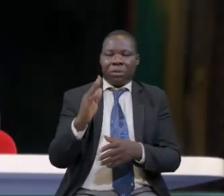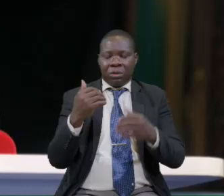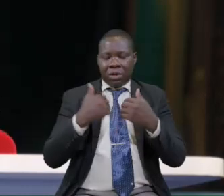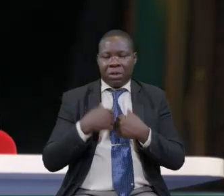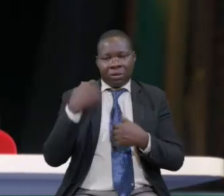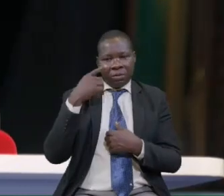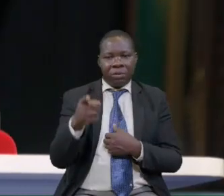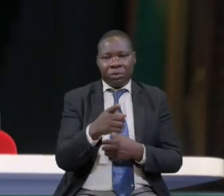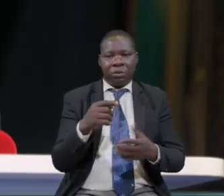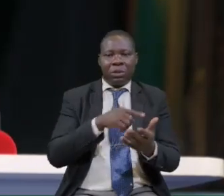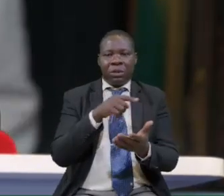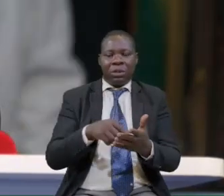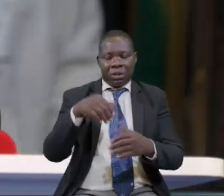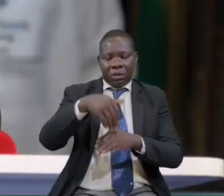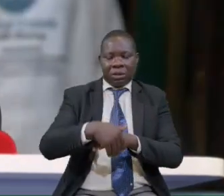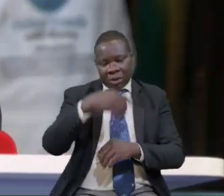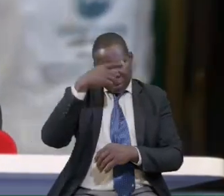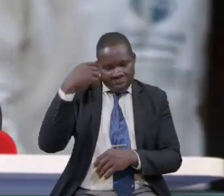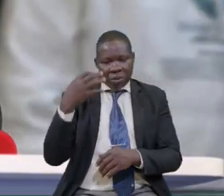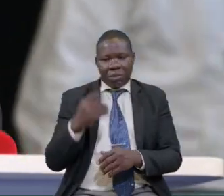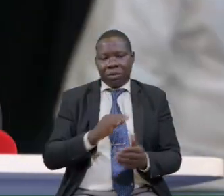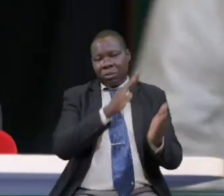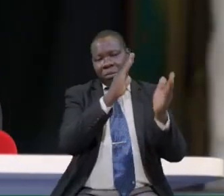of the presence of Christ in this place